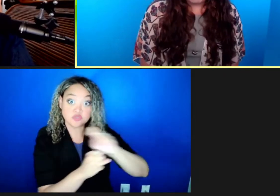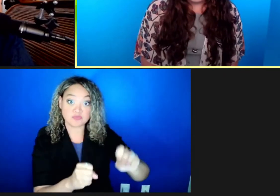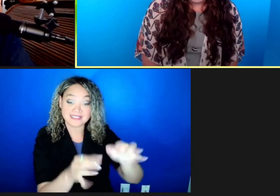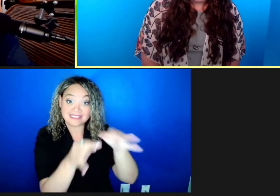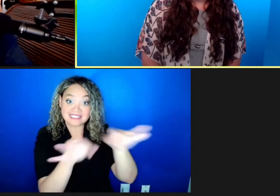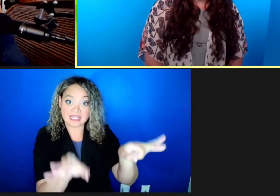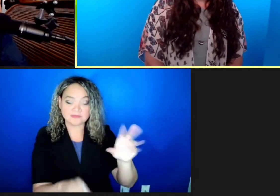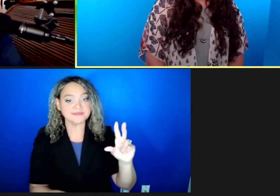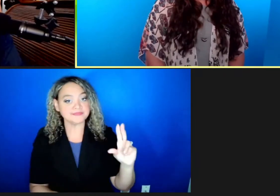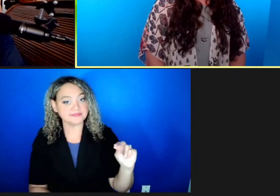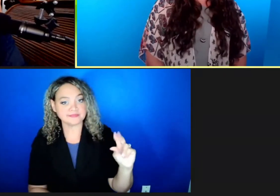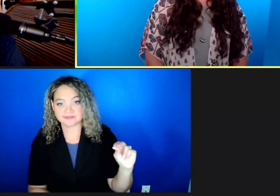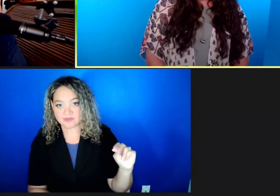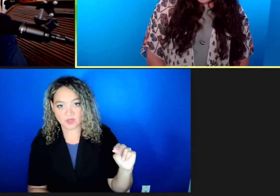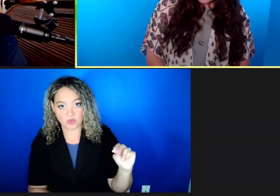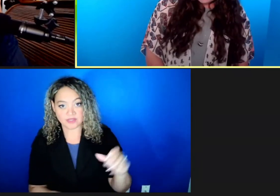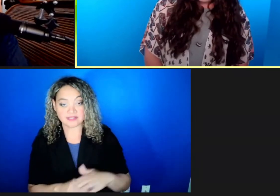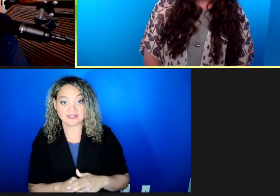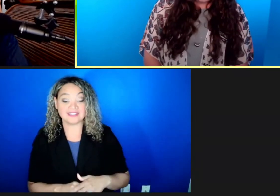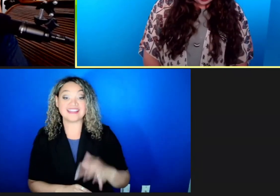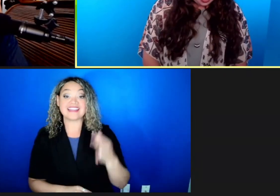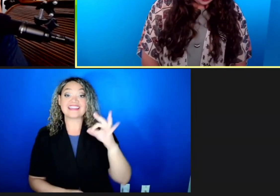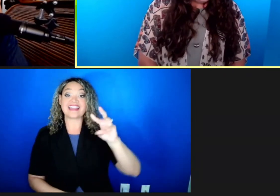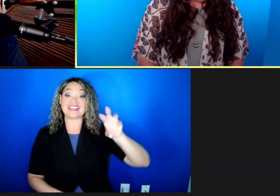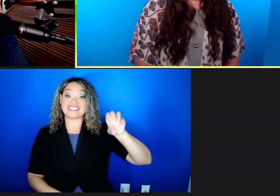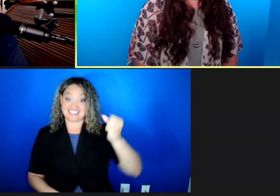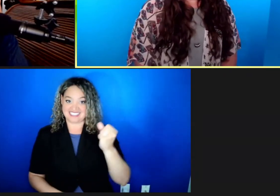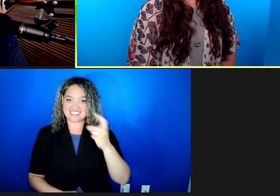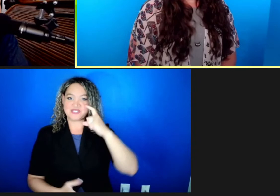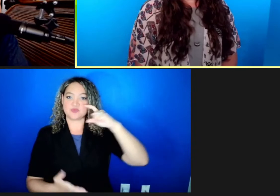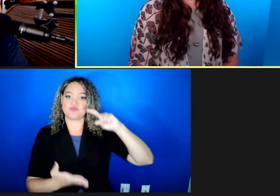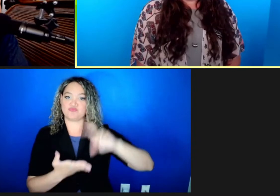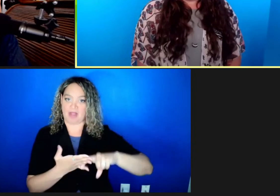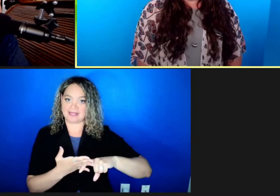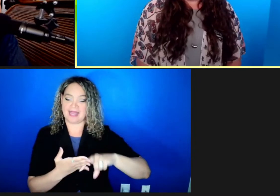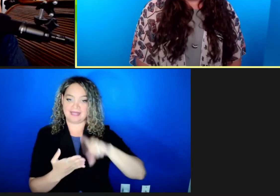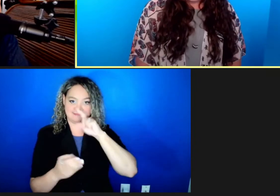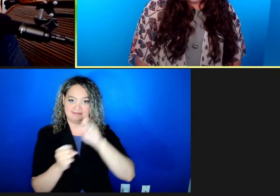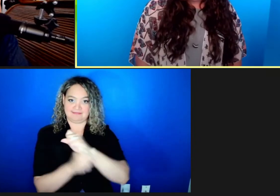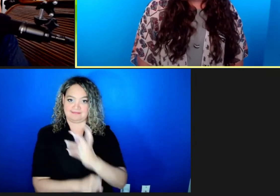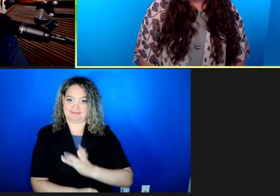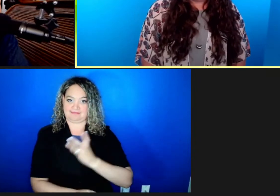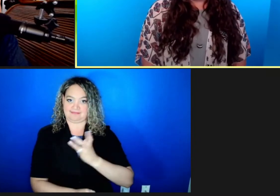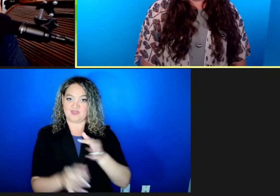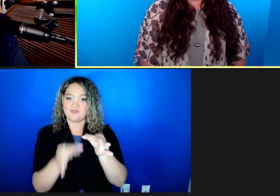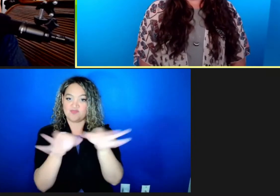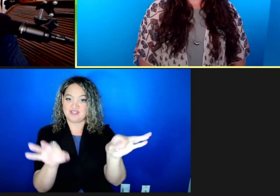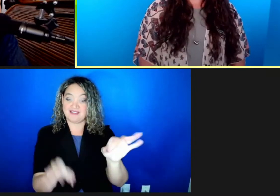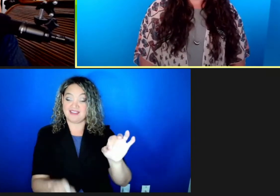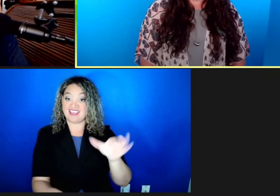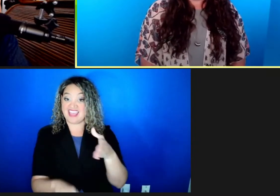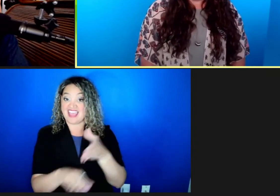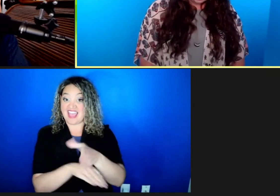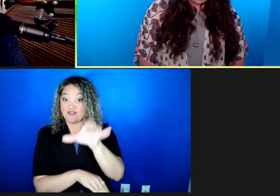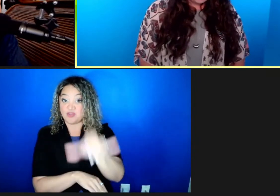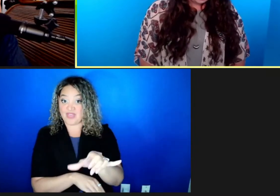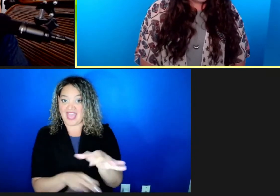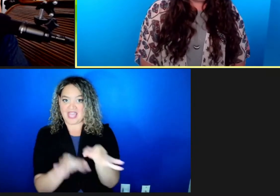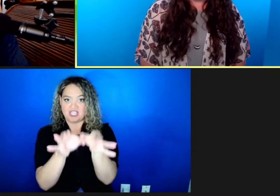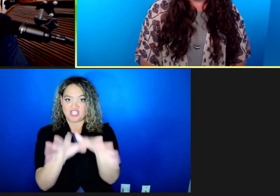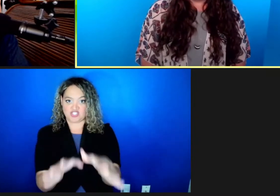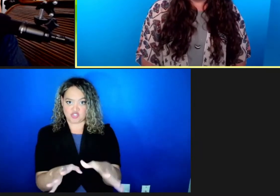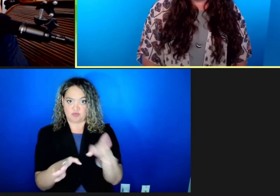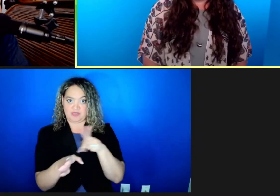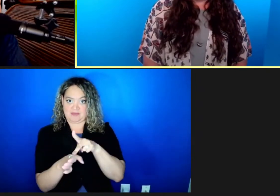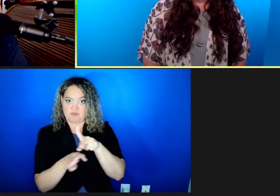legitimate language. In the 60s, it was, and shortly after that, the interpreting profession kind